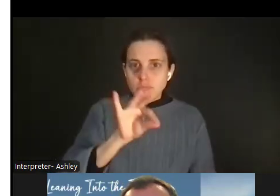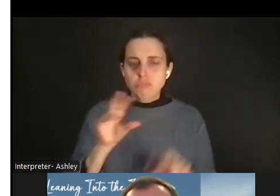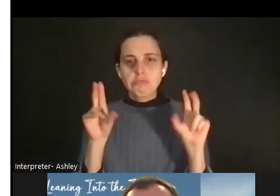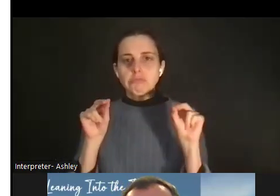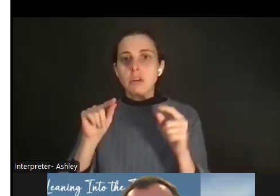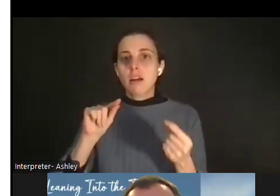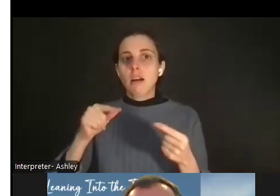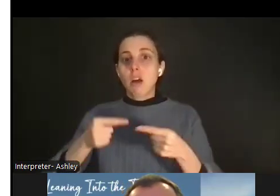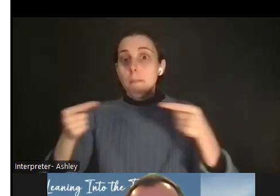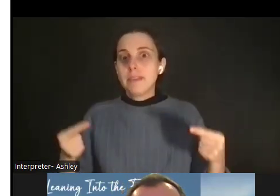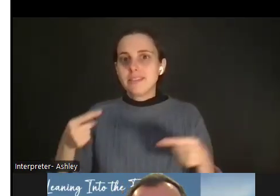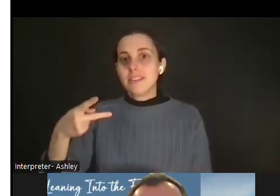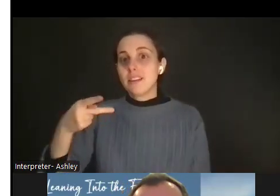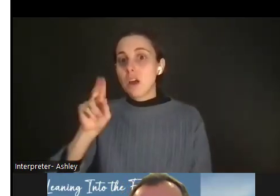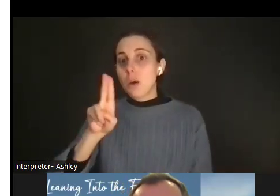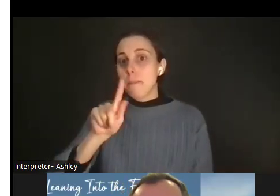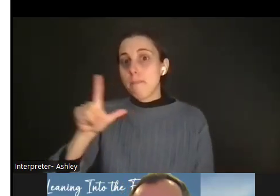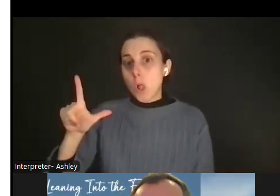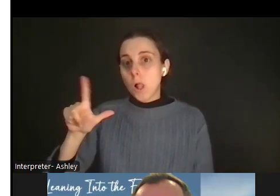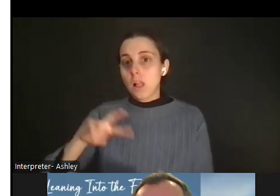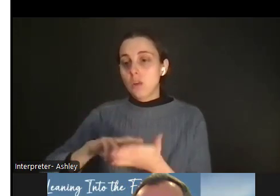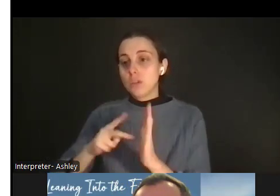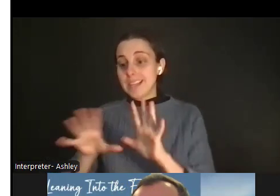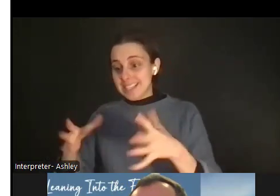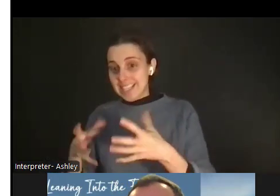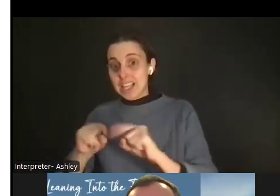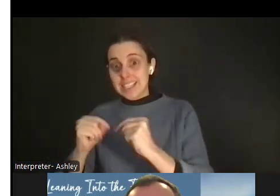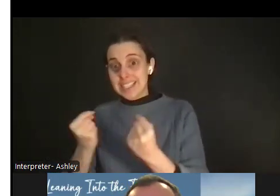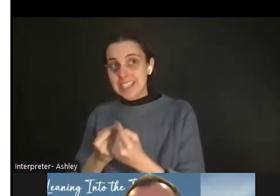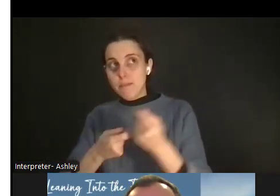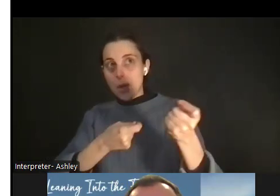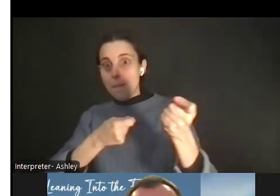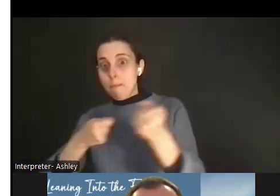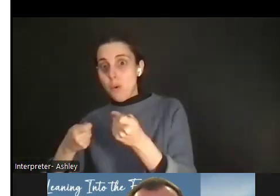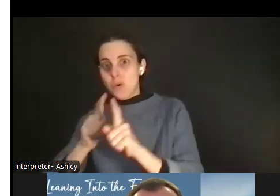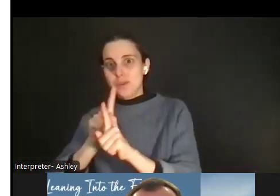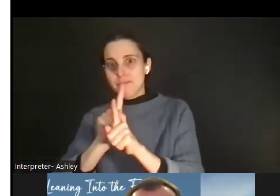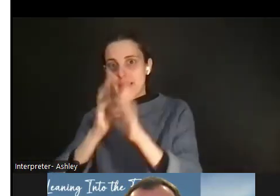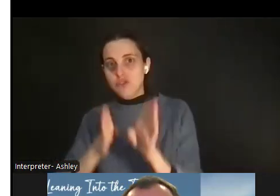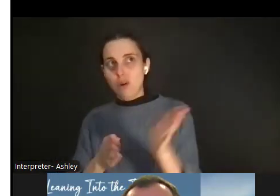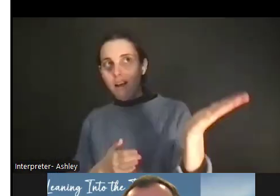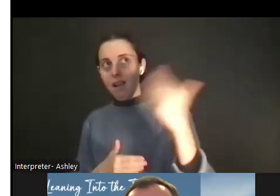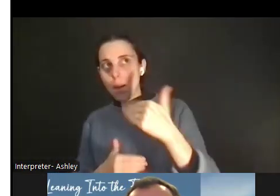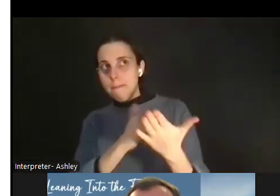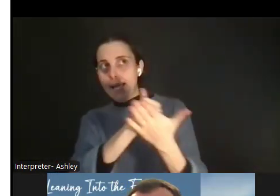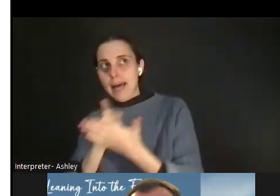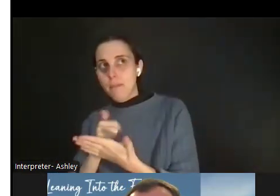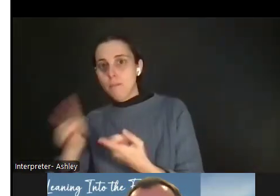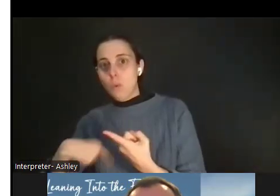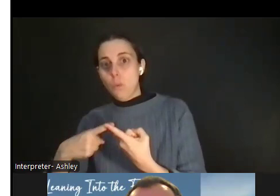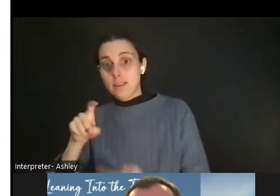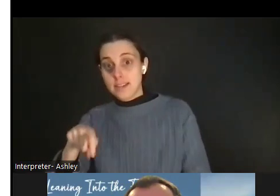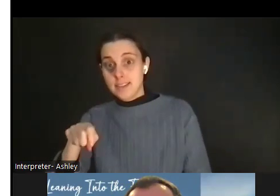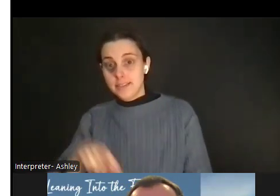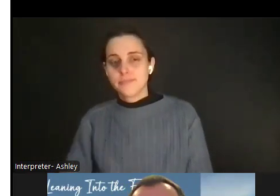okay? So simple mentor assignment model, simple operational model. And again,